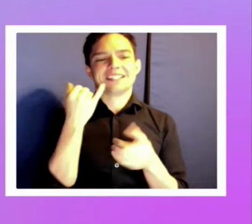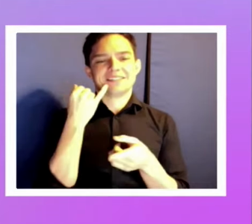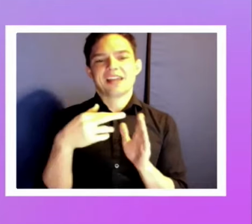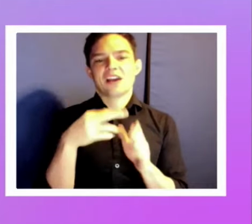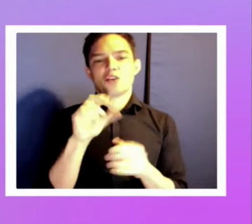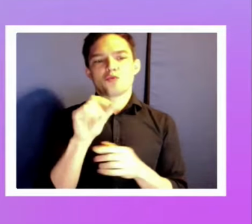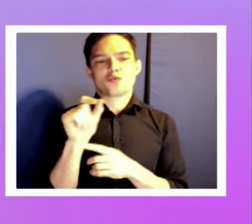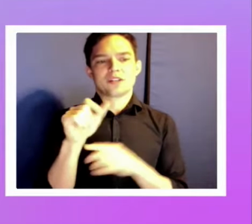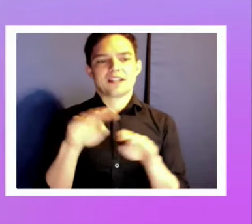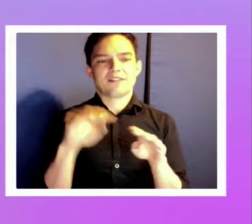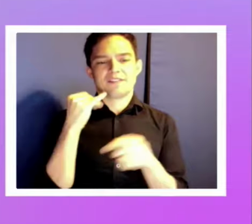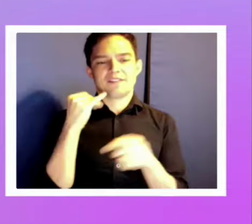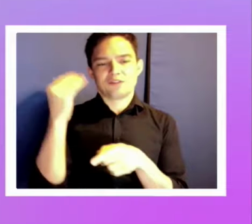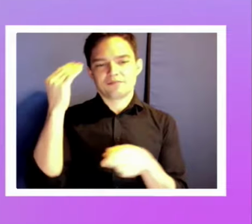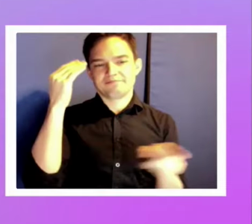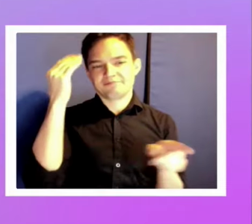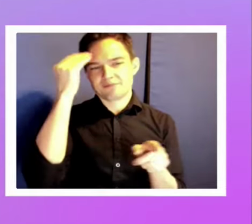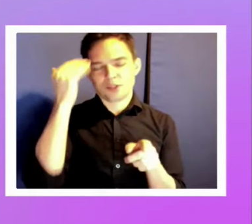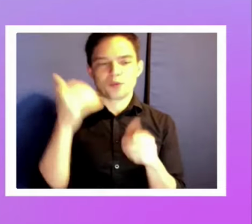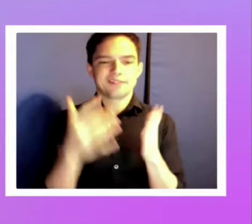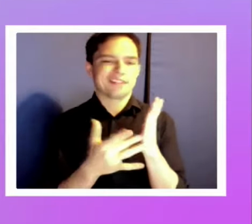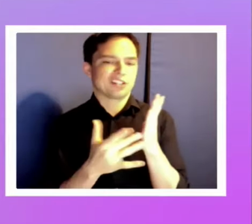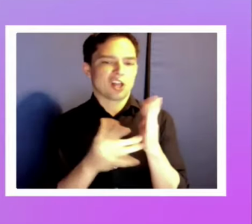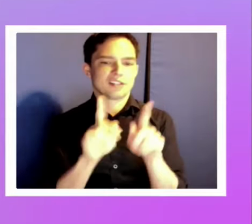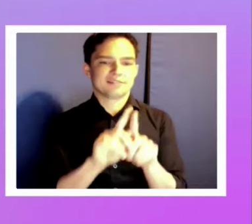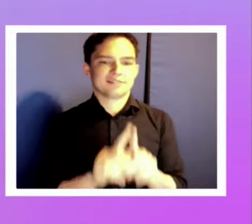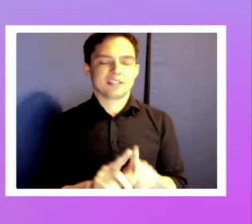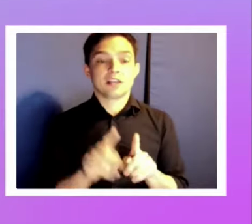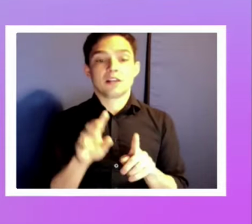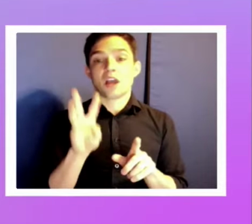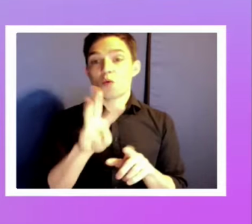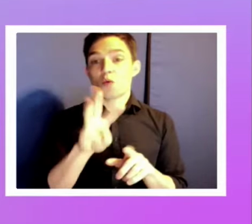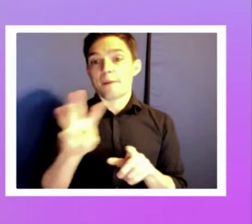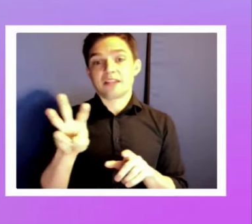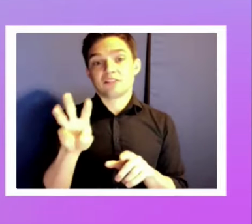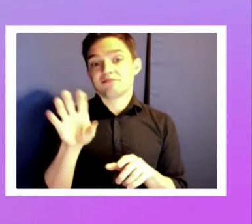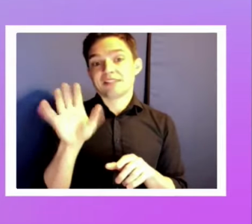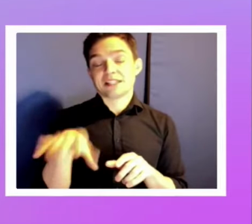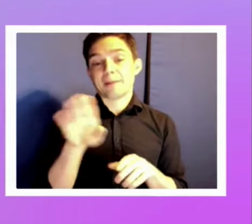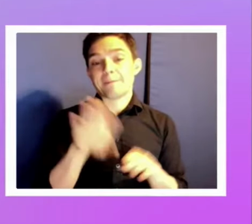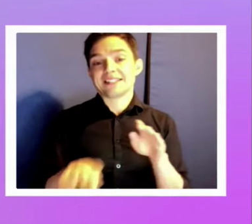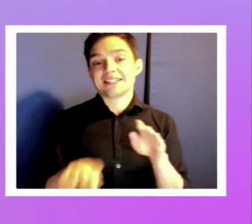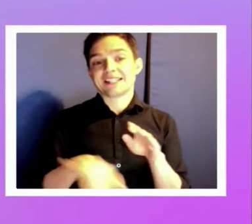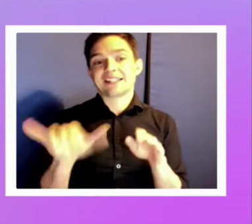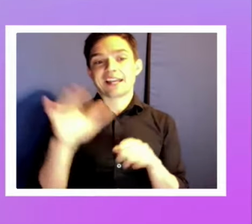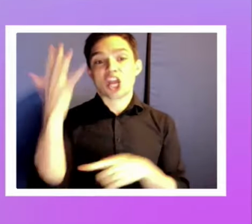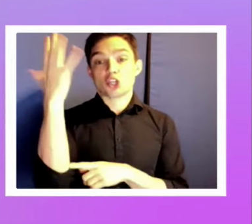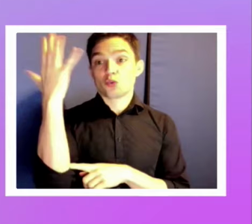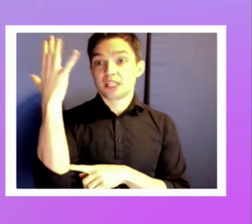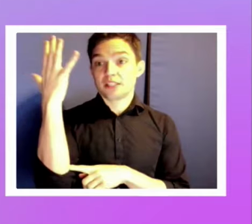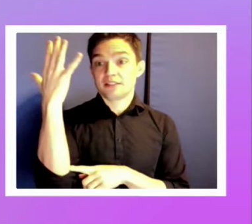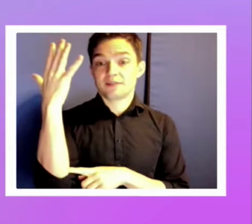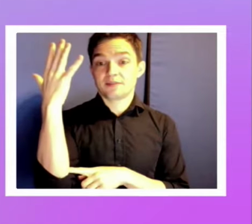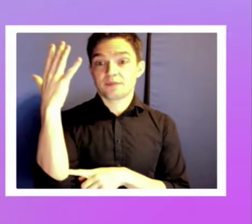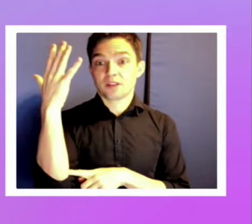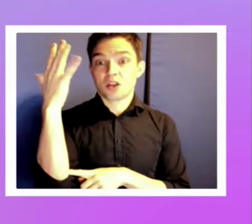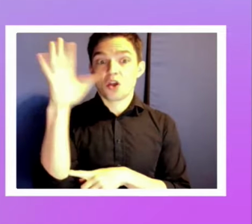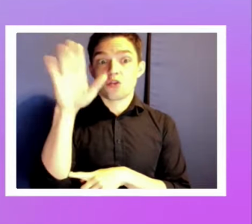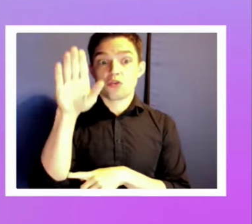web technologies, a web page is essentially a tree, and the lowest